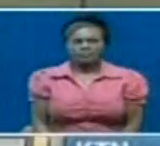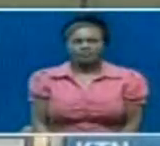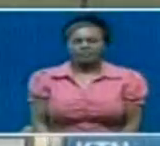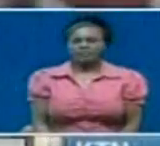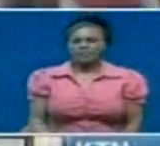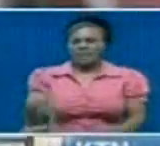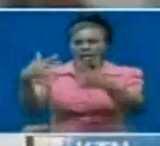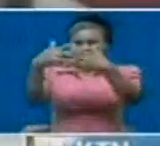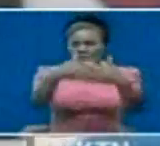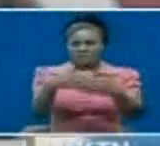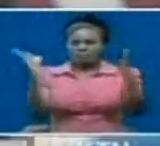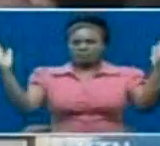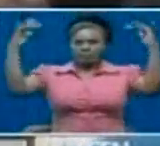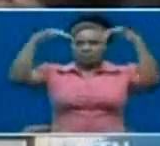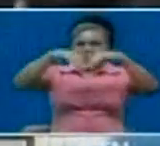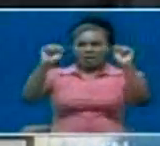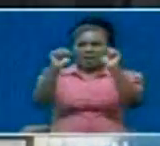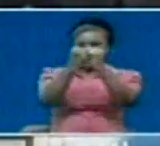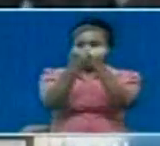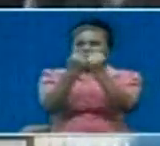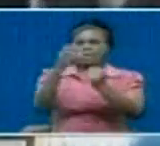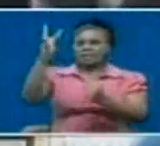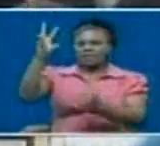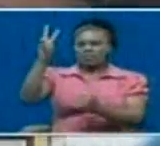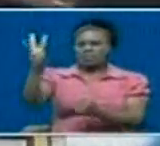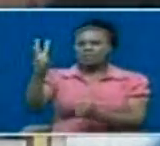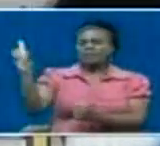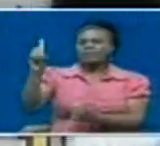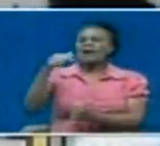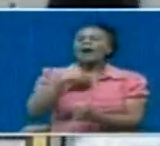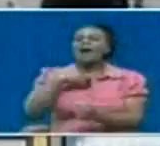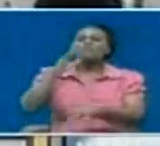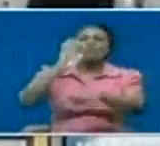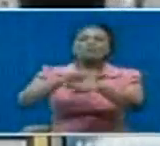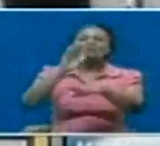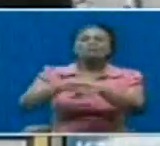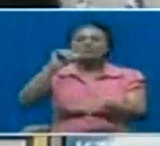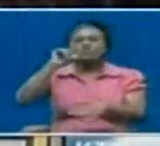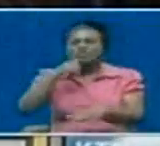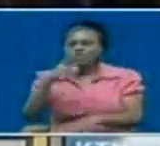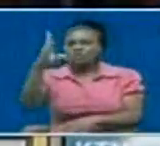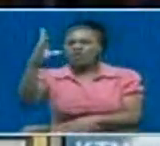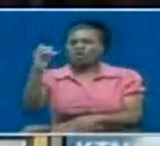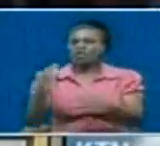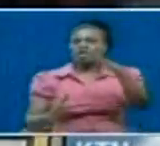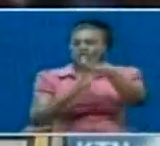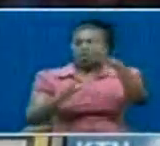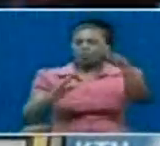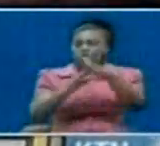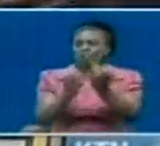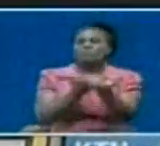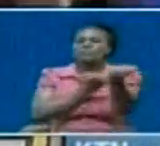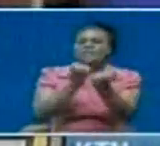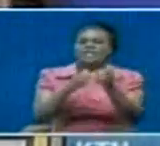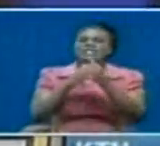The U.S.-Africa summit held in Washington, D.C. last week came with a basket full of goodies for the 40 head of states and business leaders who were